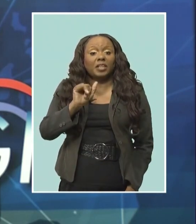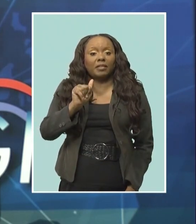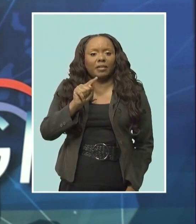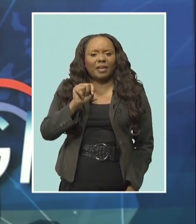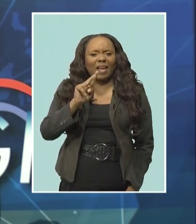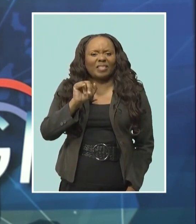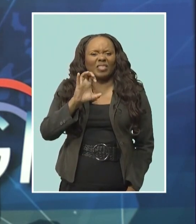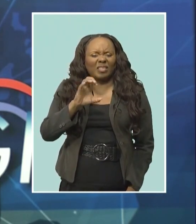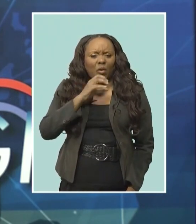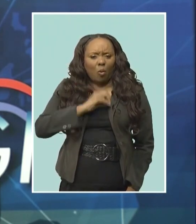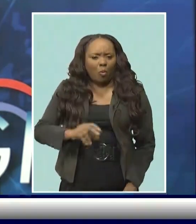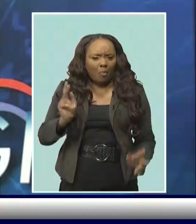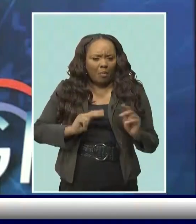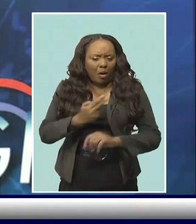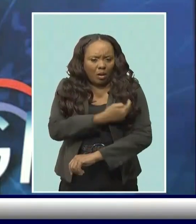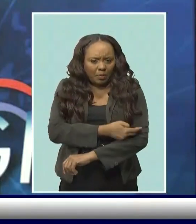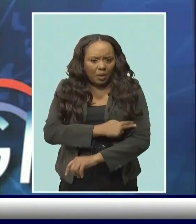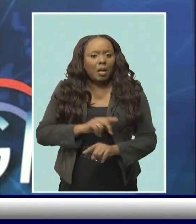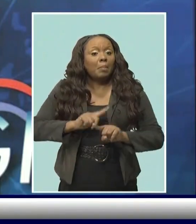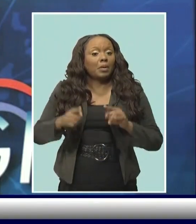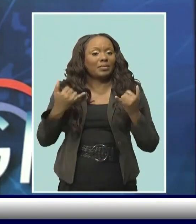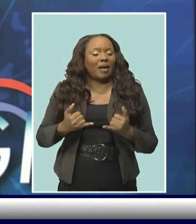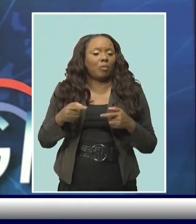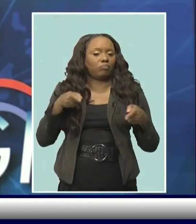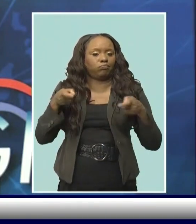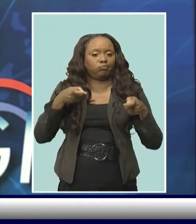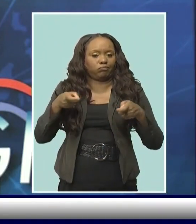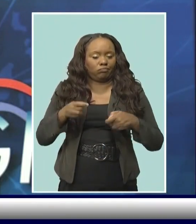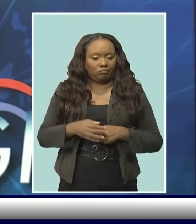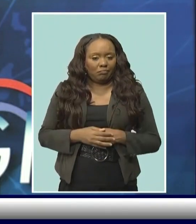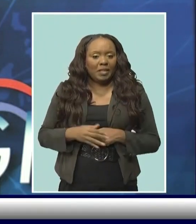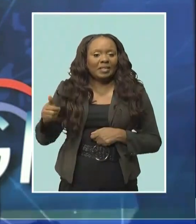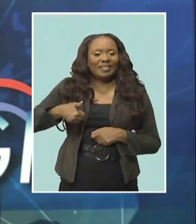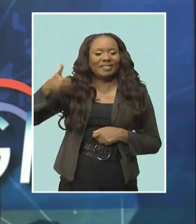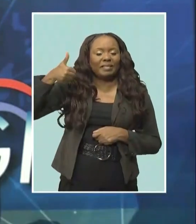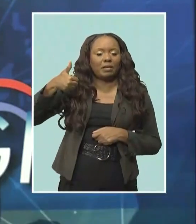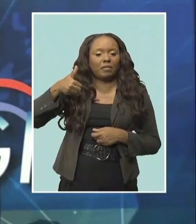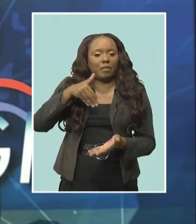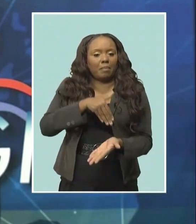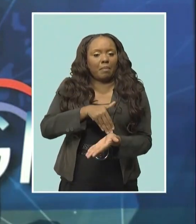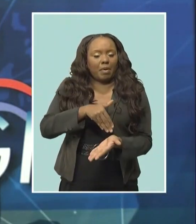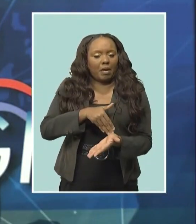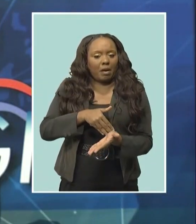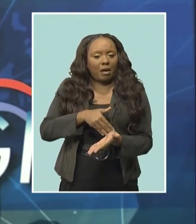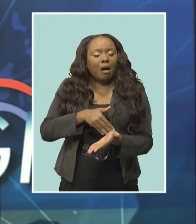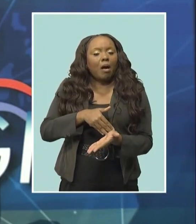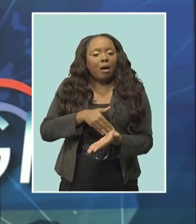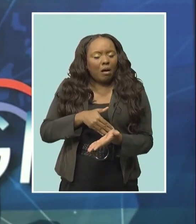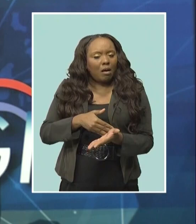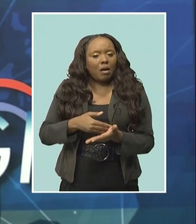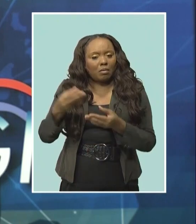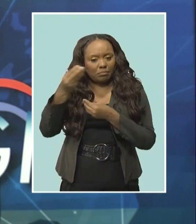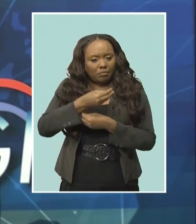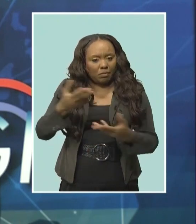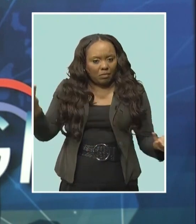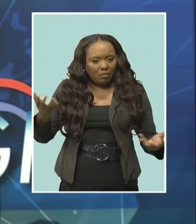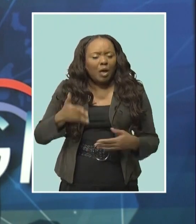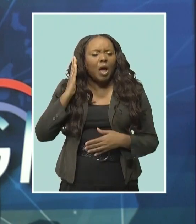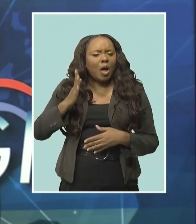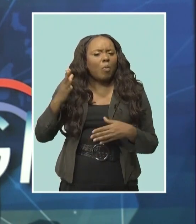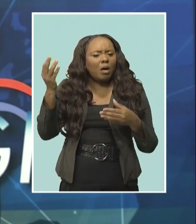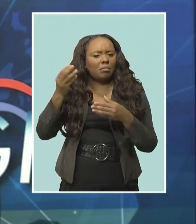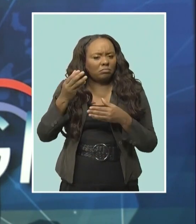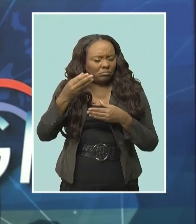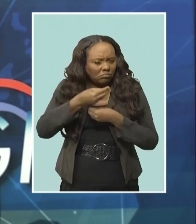this from Chief Medical Officer Dr. Kenneth George. He says more details on the situation will be released shortly, but he